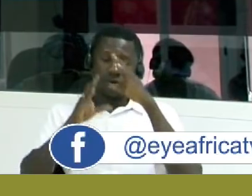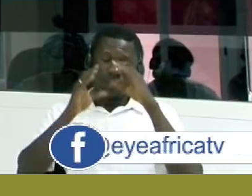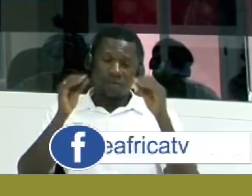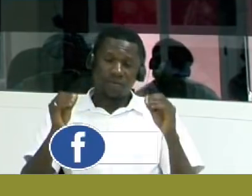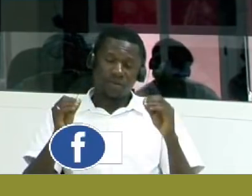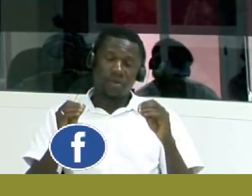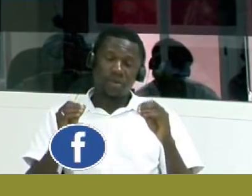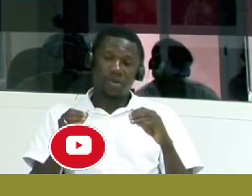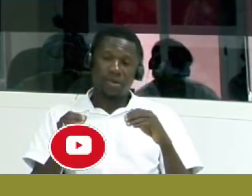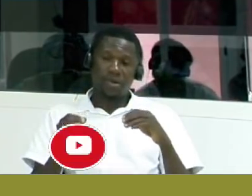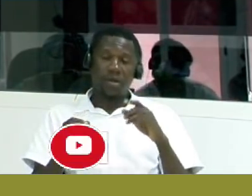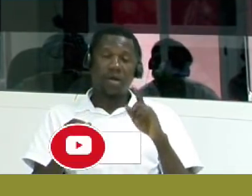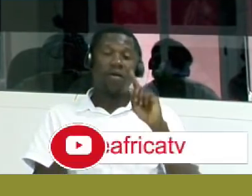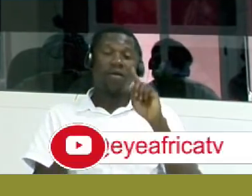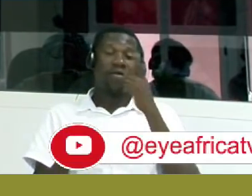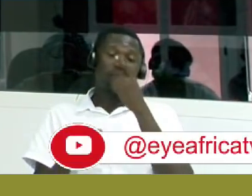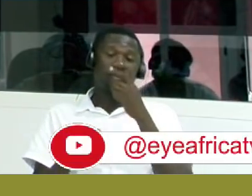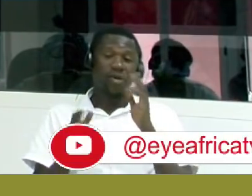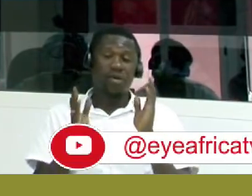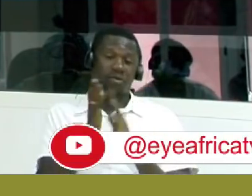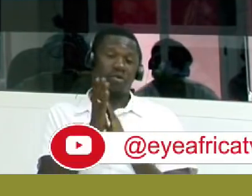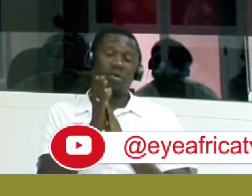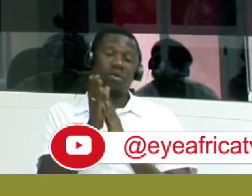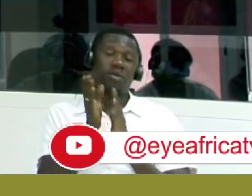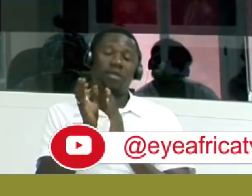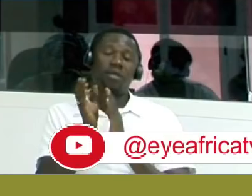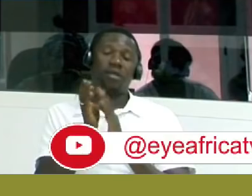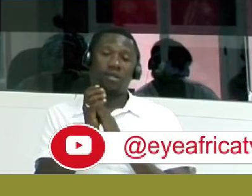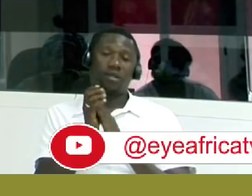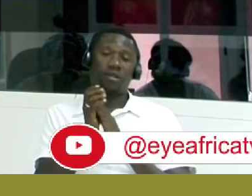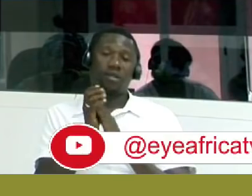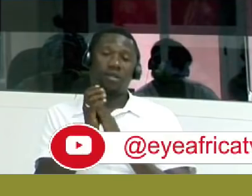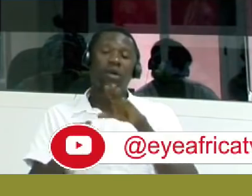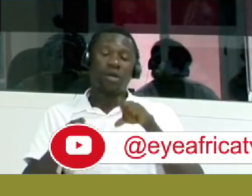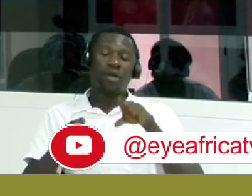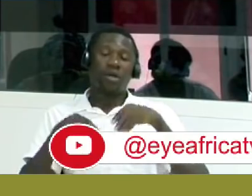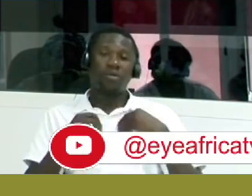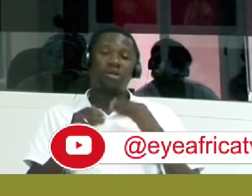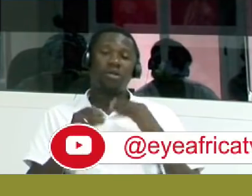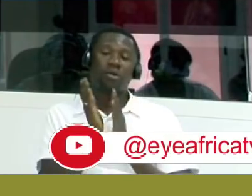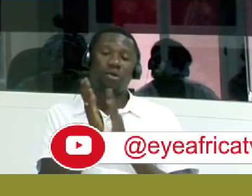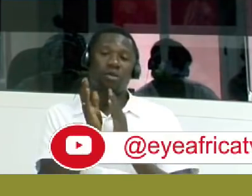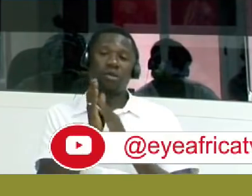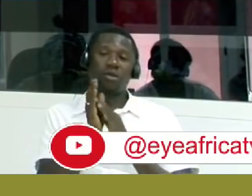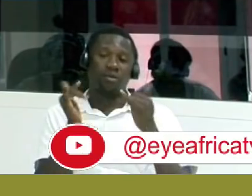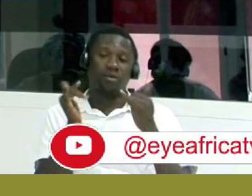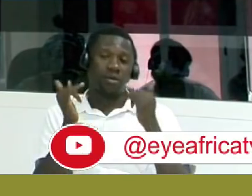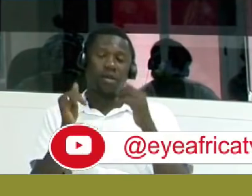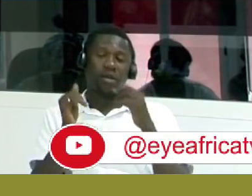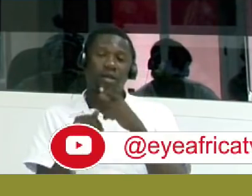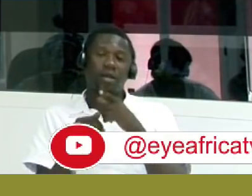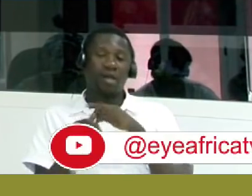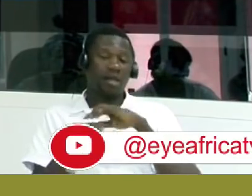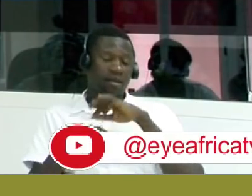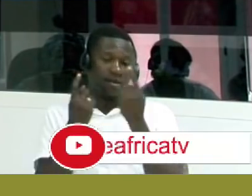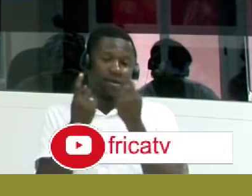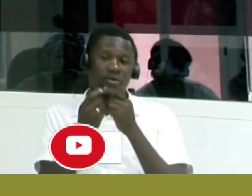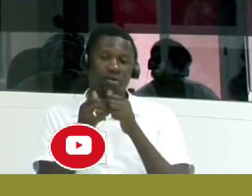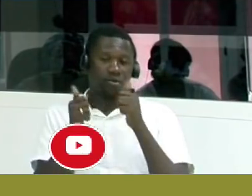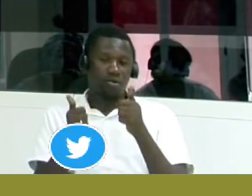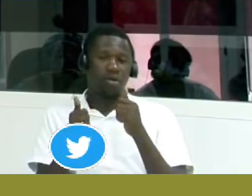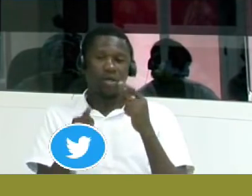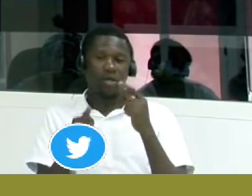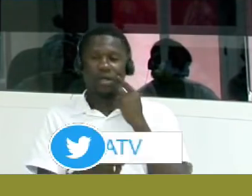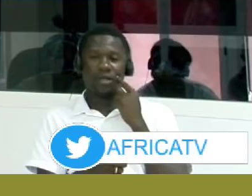congratulated. Yeah. And you accepted the congratulations because everything was good and dandy,